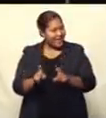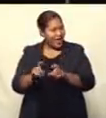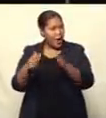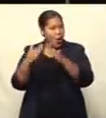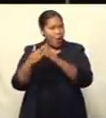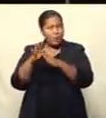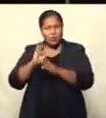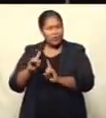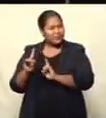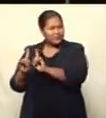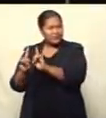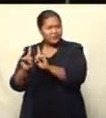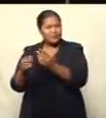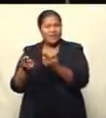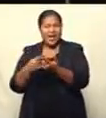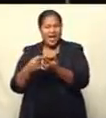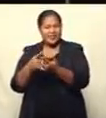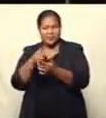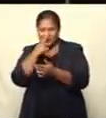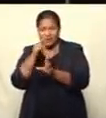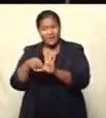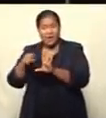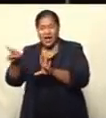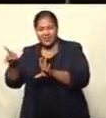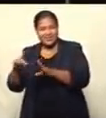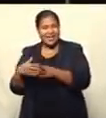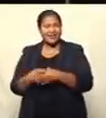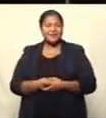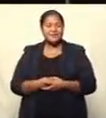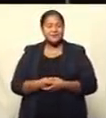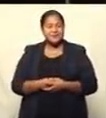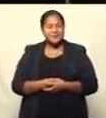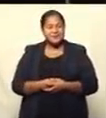any contact with people from outside their households.